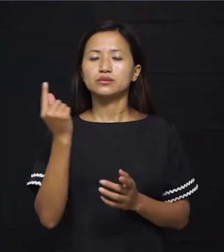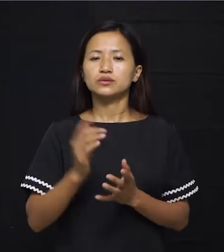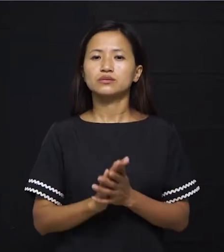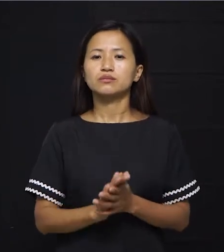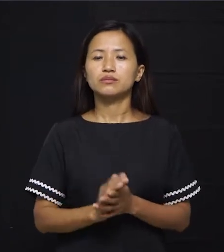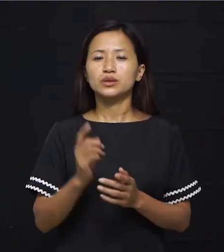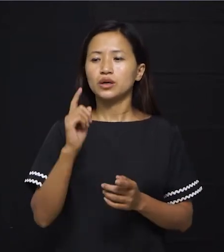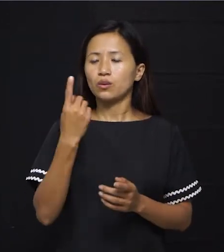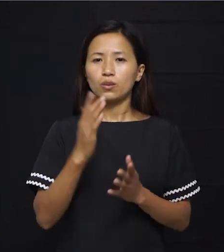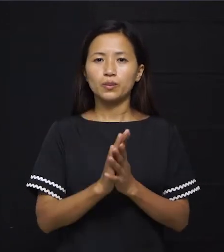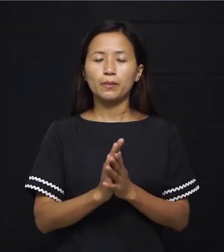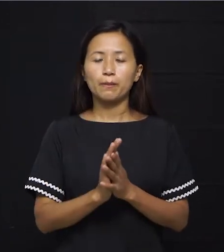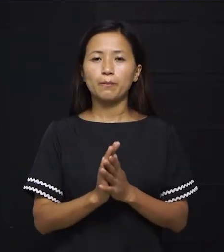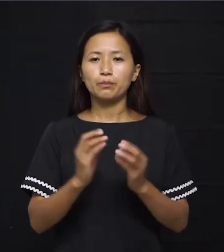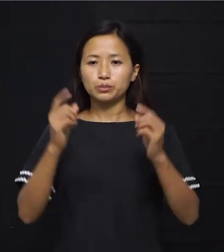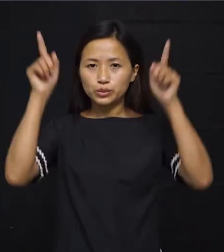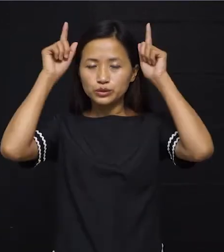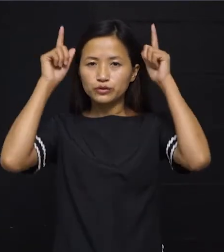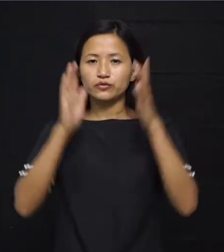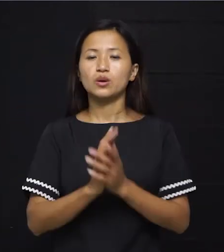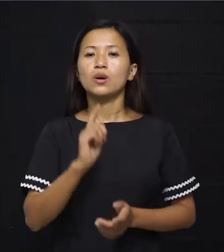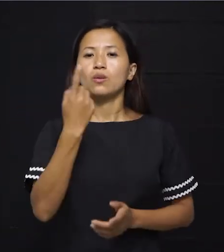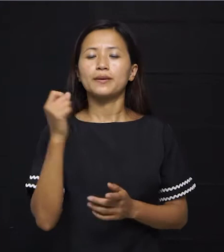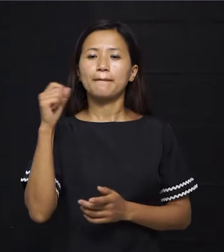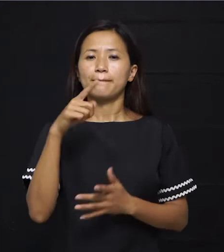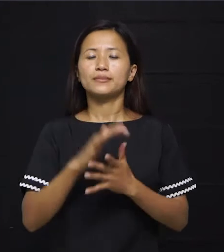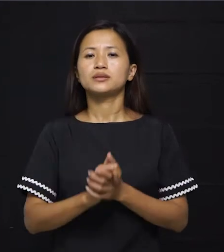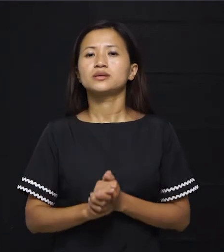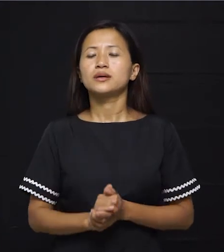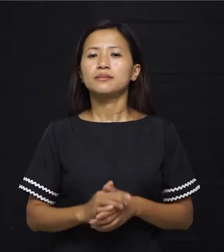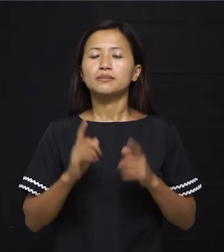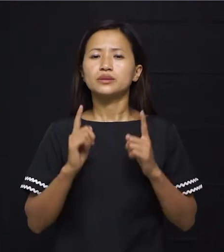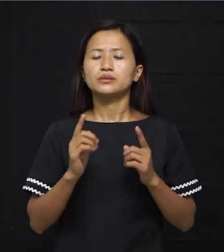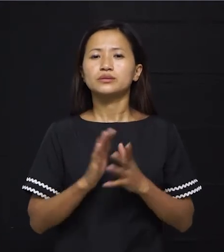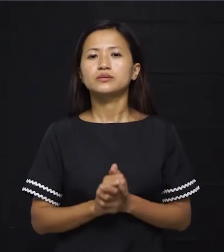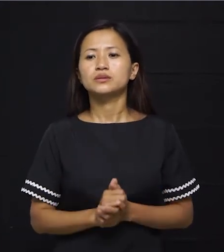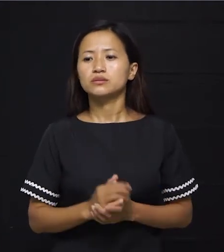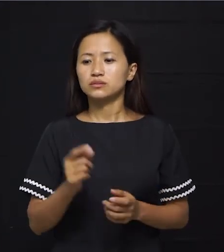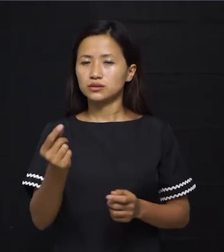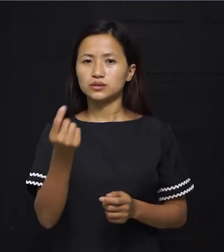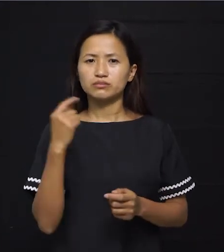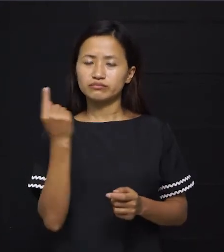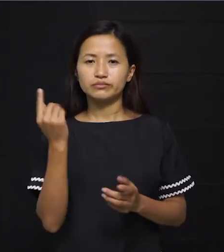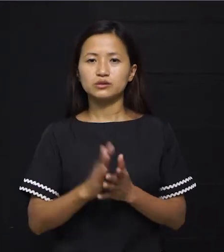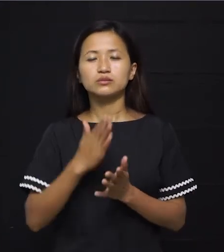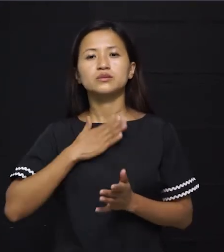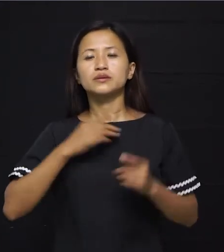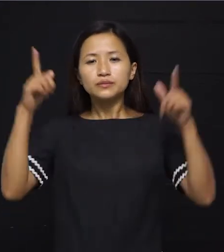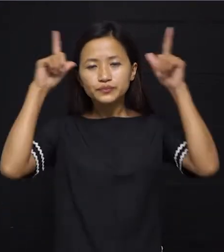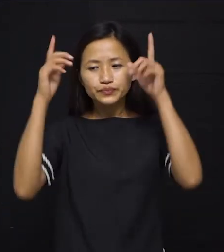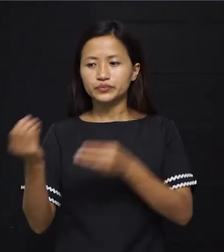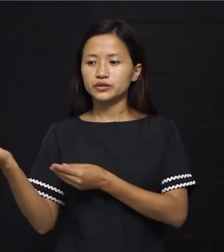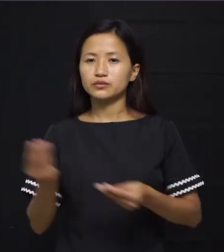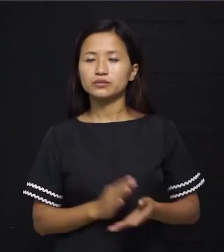use my bullock for 1 month and give me back, because within a month, his bullock died. So you just use my bullock if you want and then give